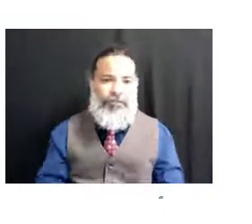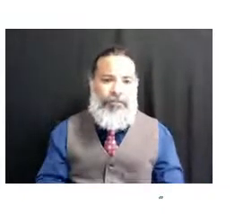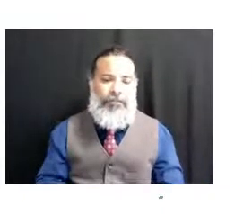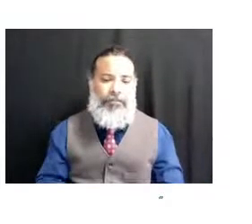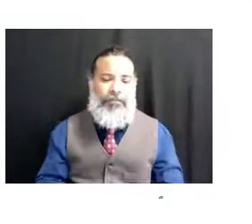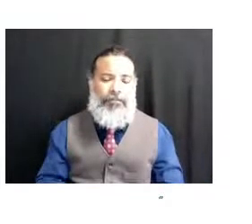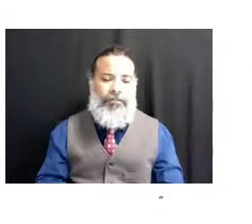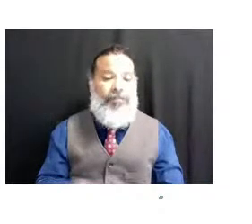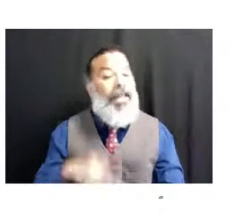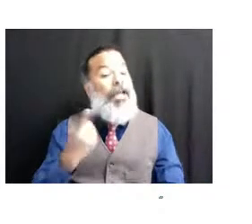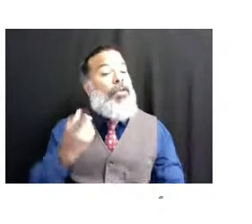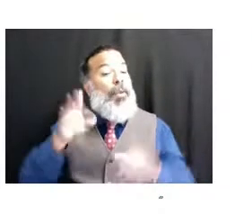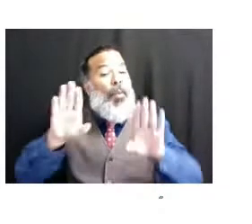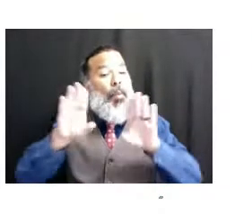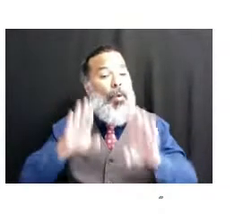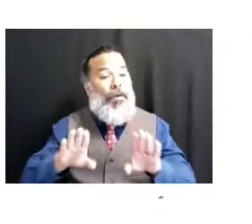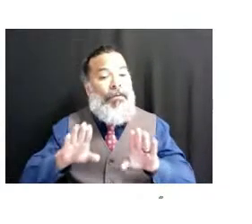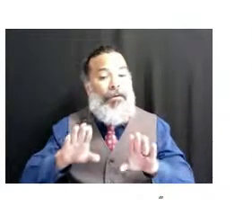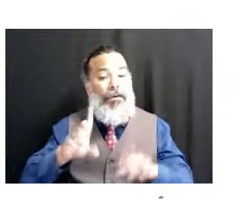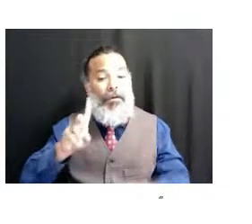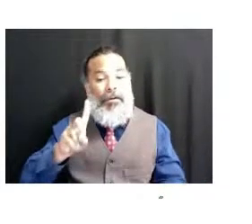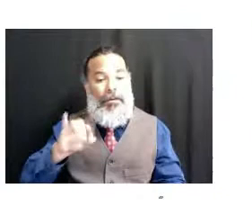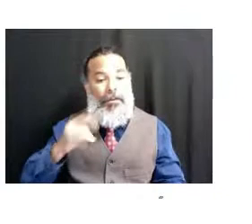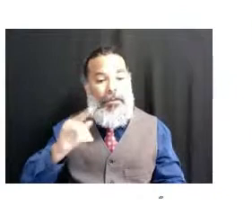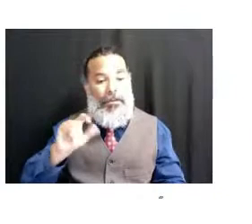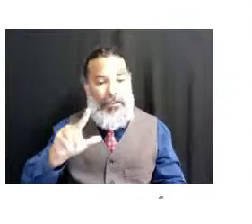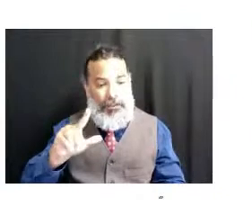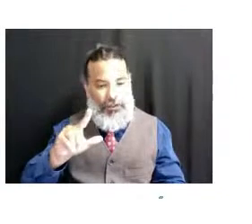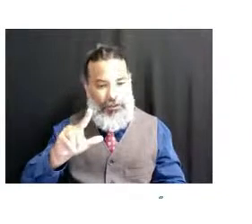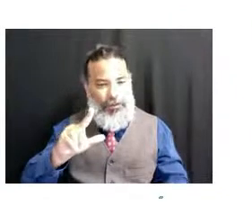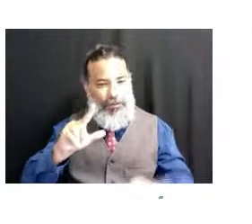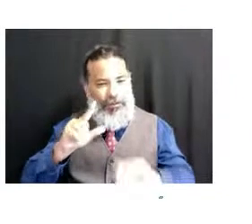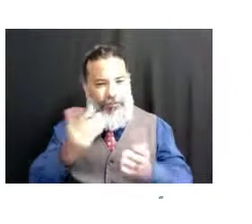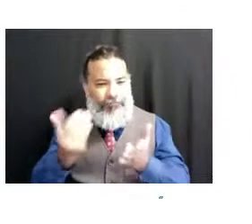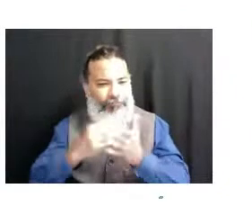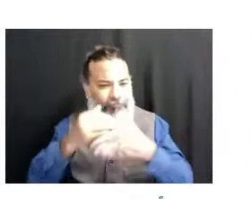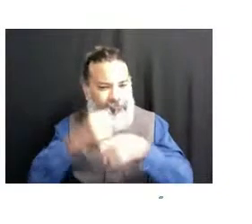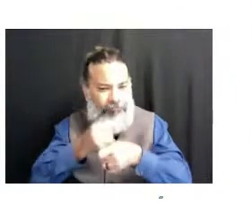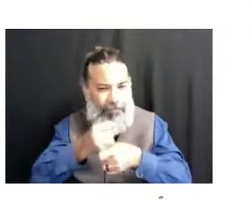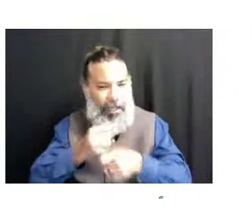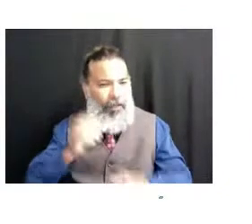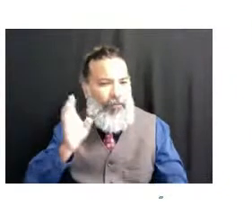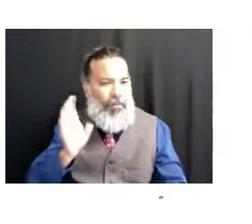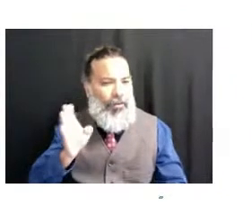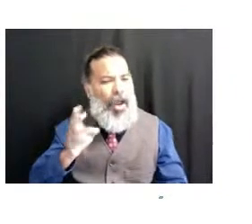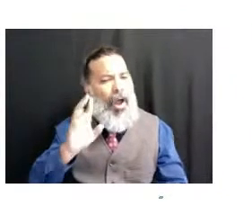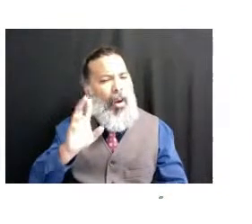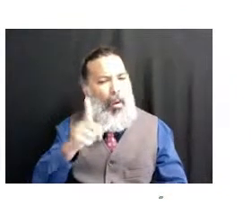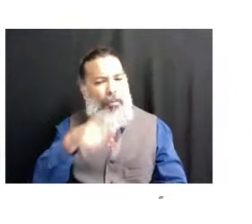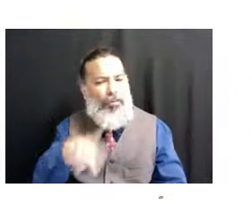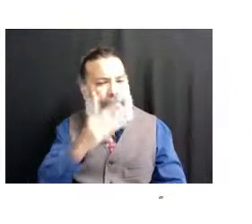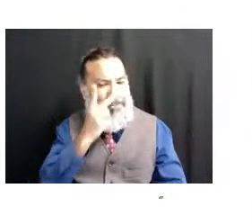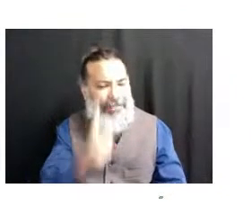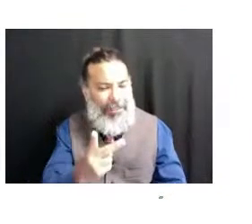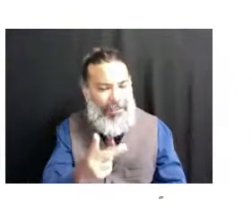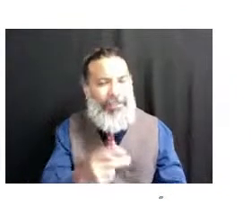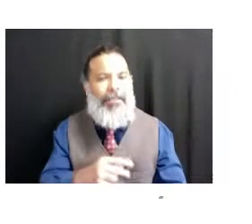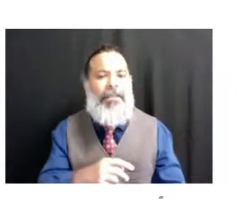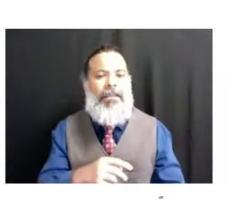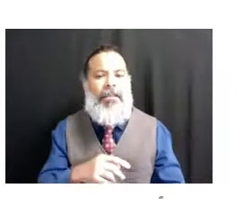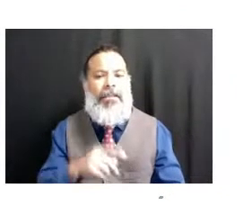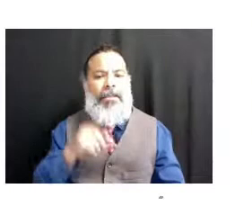This is the wonderful digital recreation of Baltimore, which I hope all of you have seen. It's at